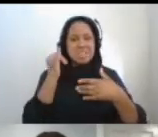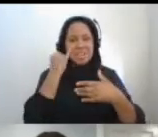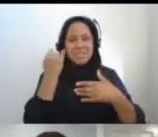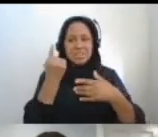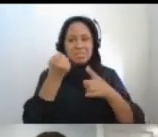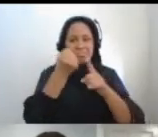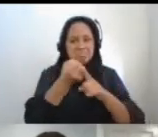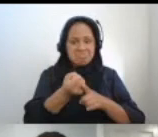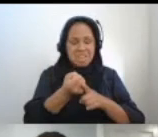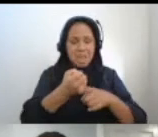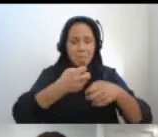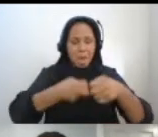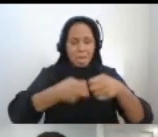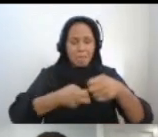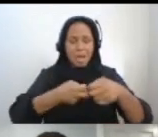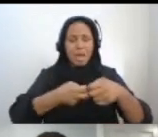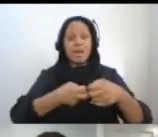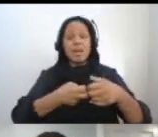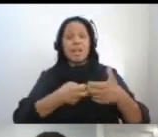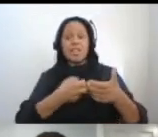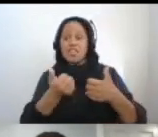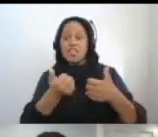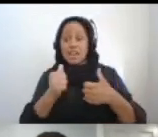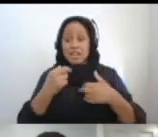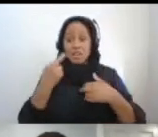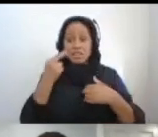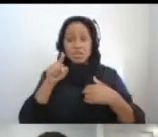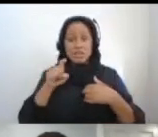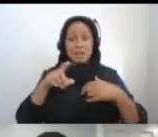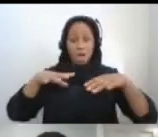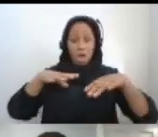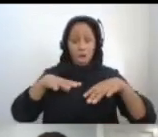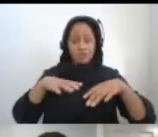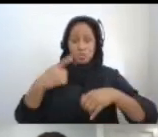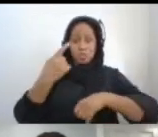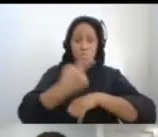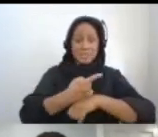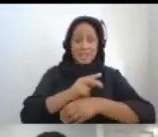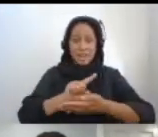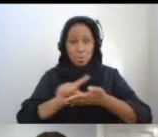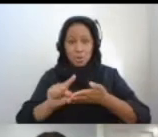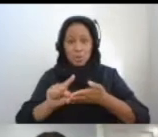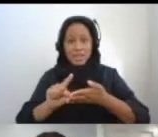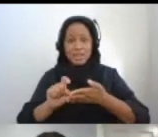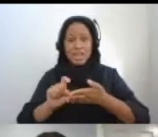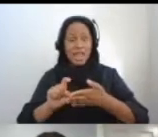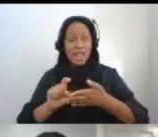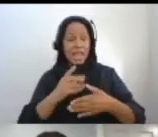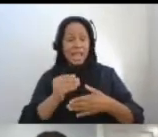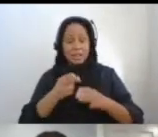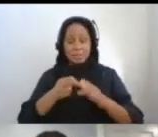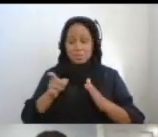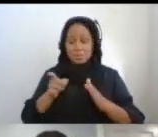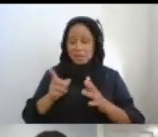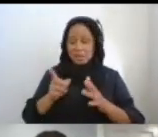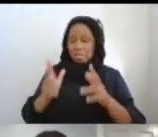need to, for any reason, take off for a day, a week, or whatever it is, and you need to, let's say, leave the participant somewhere with someone